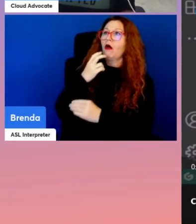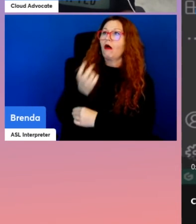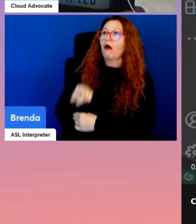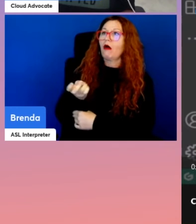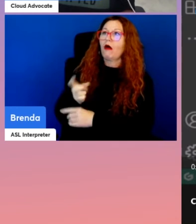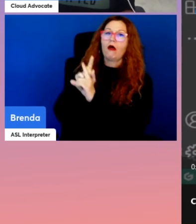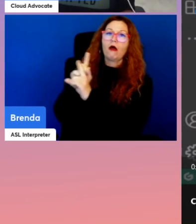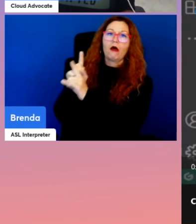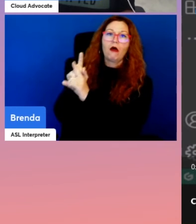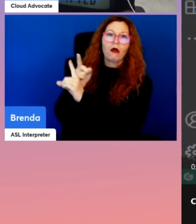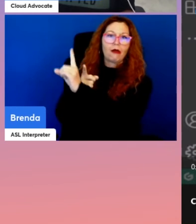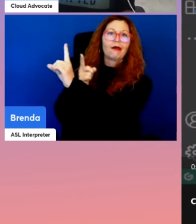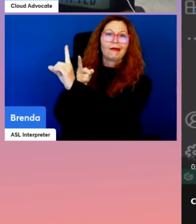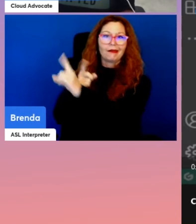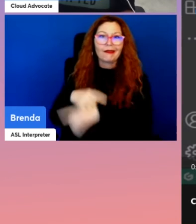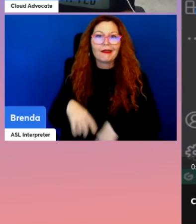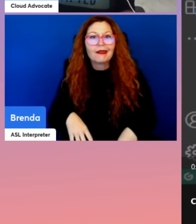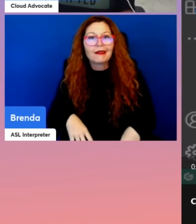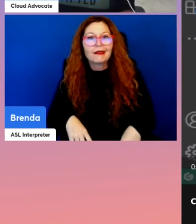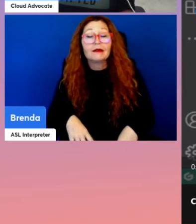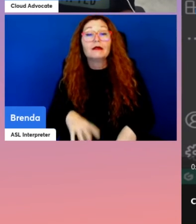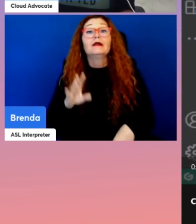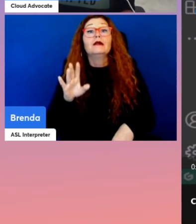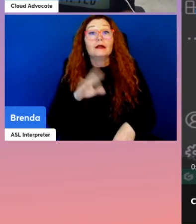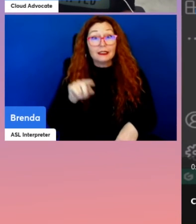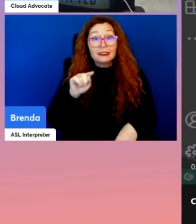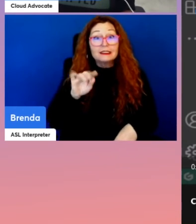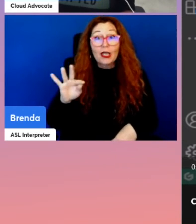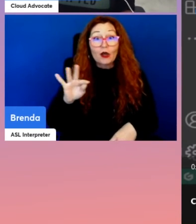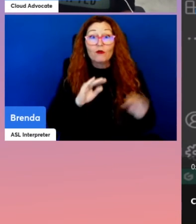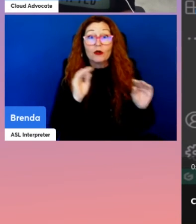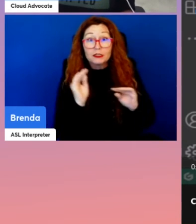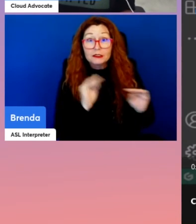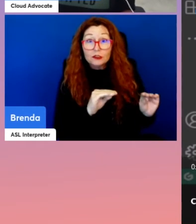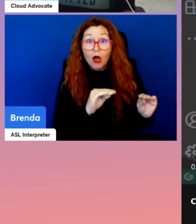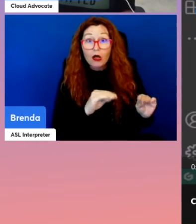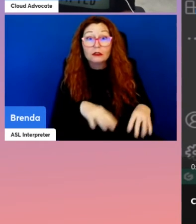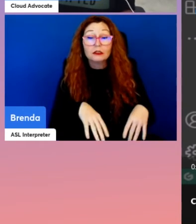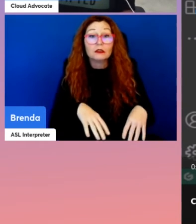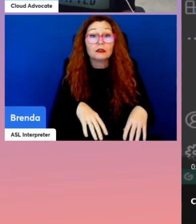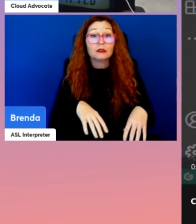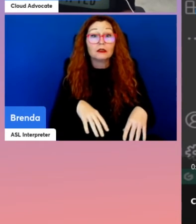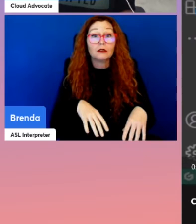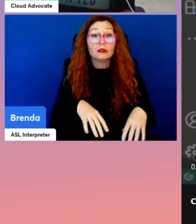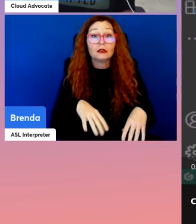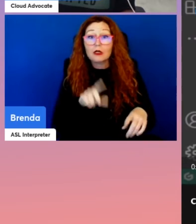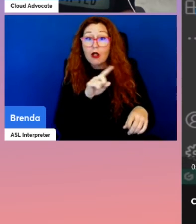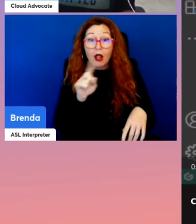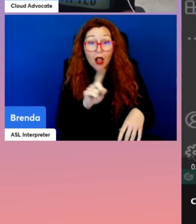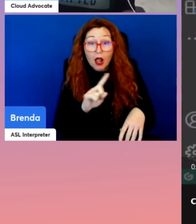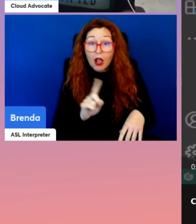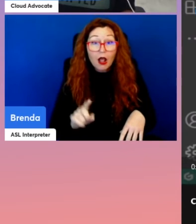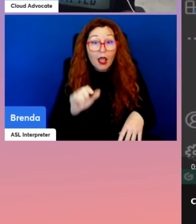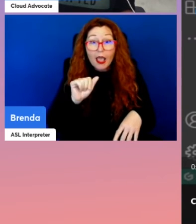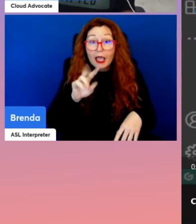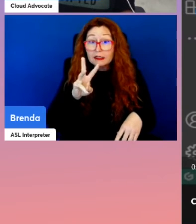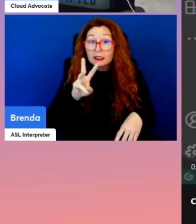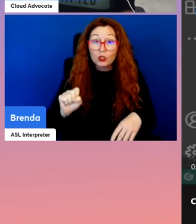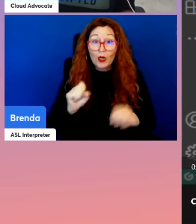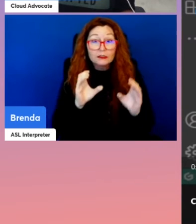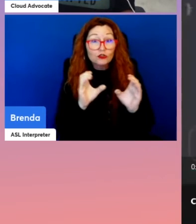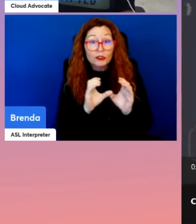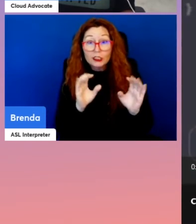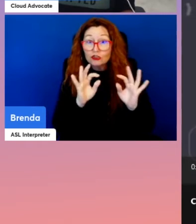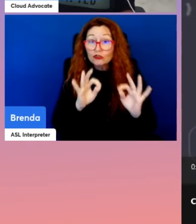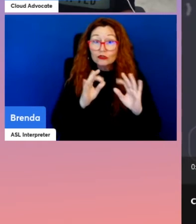have next? Okay, we got Terraform installed. That's installed. We got AWS credentials